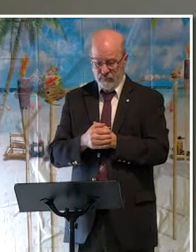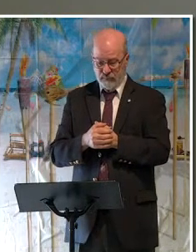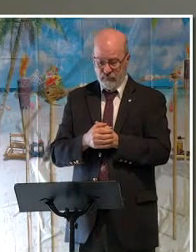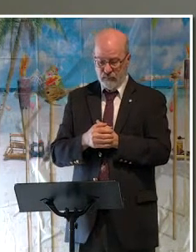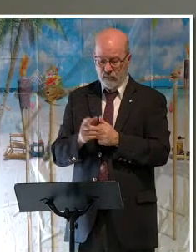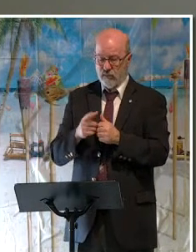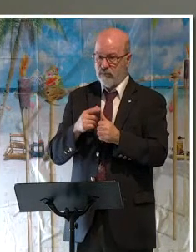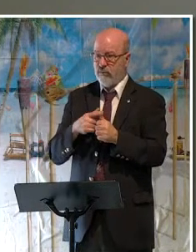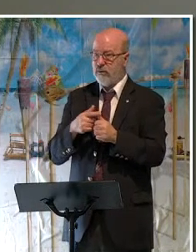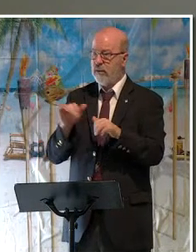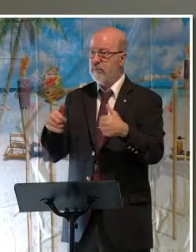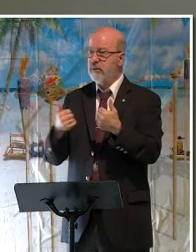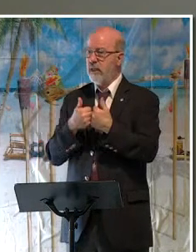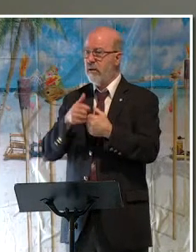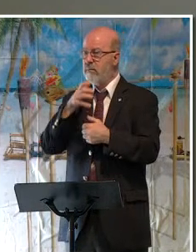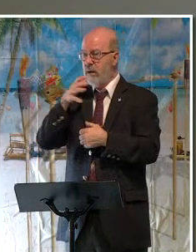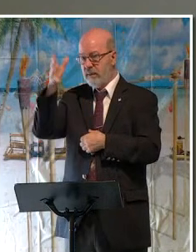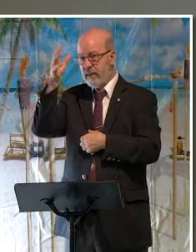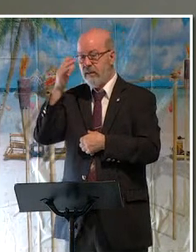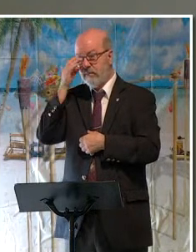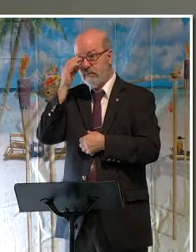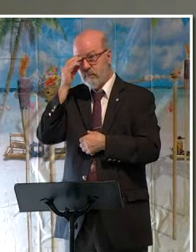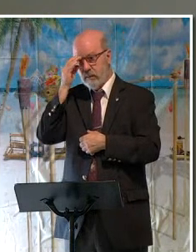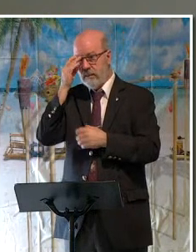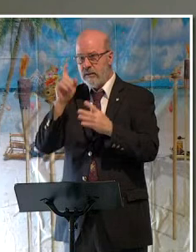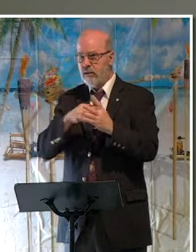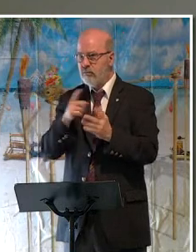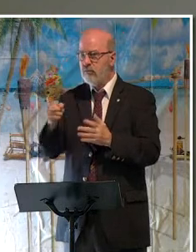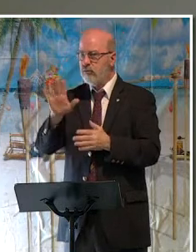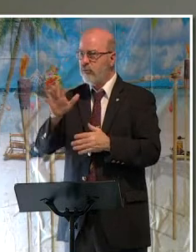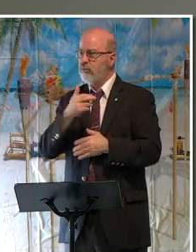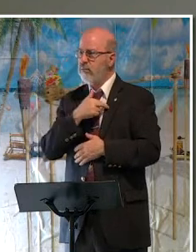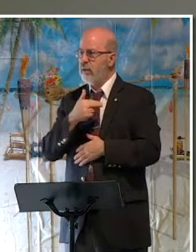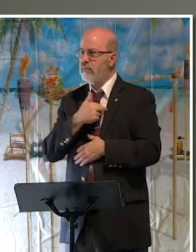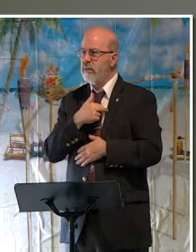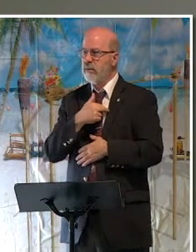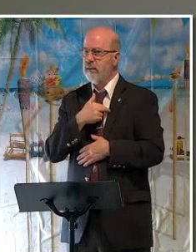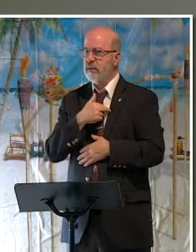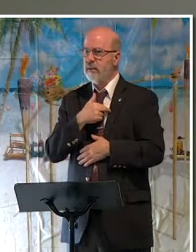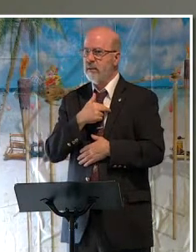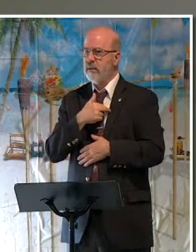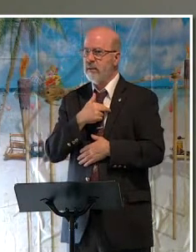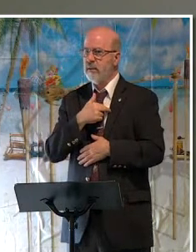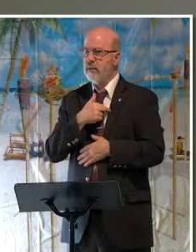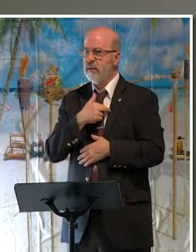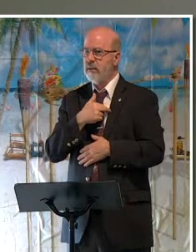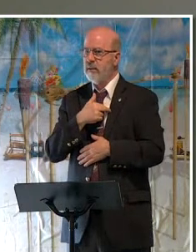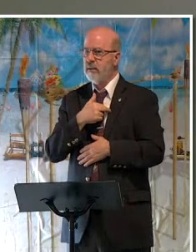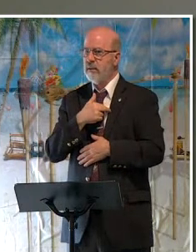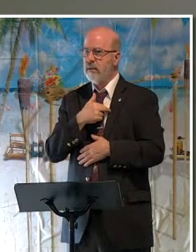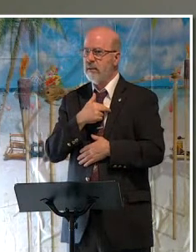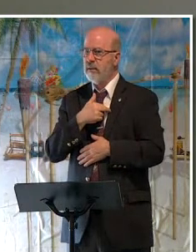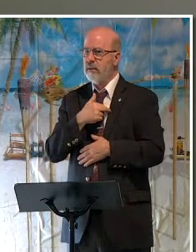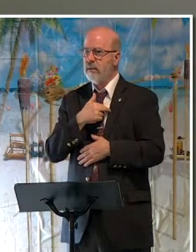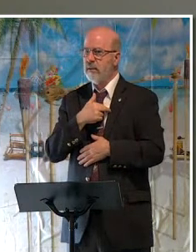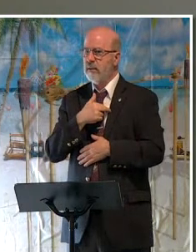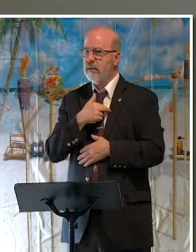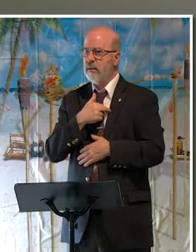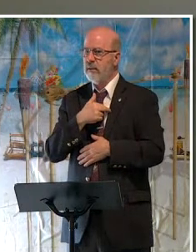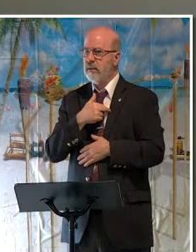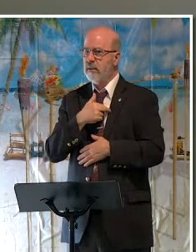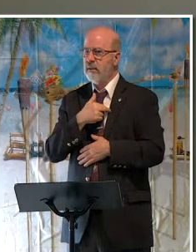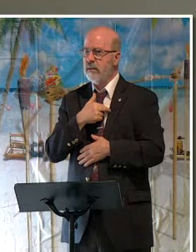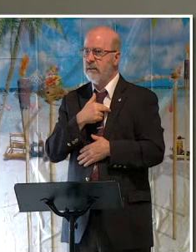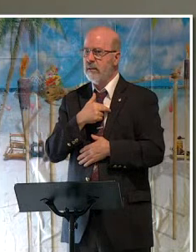So first of all, I'm challenging mom and dad, it begins with you. It's your responsibility. I'm pleading and begging and praying that you will see